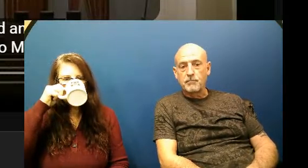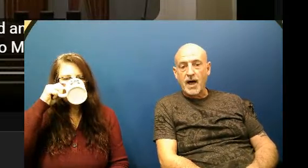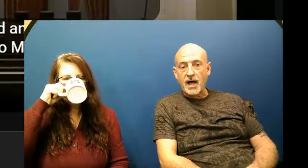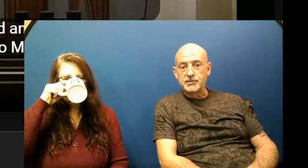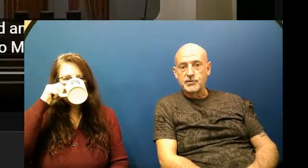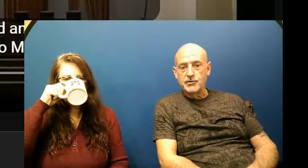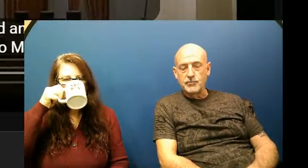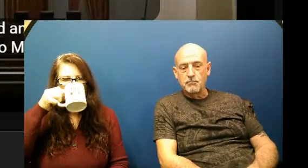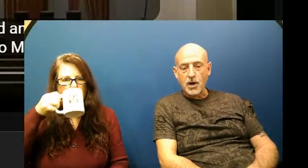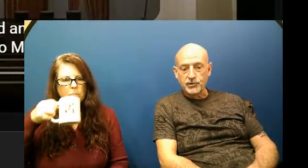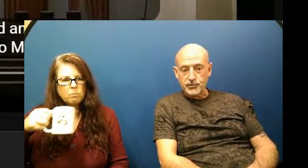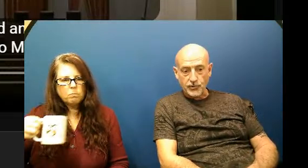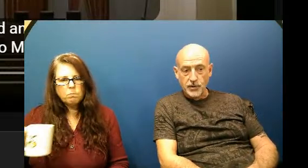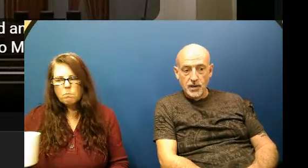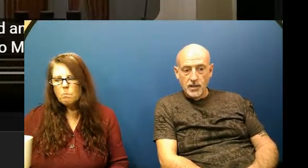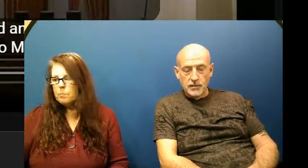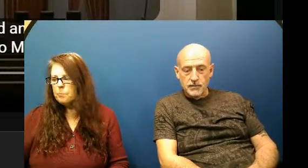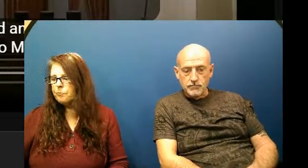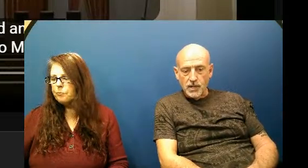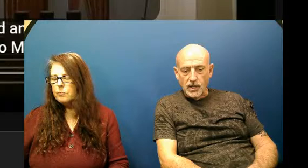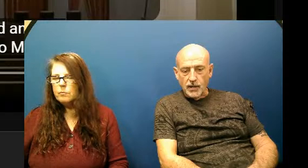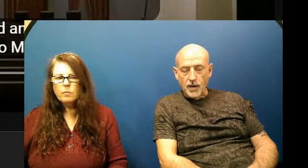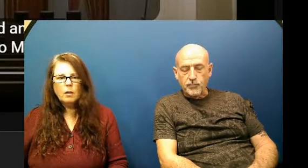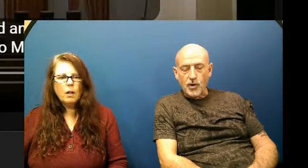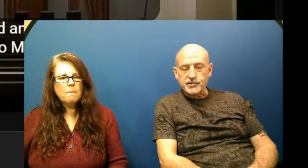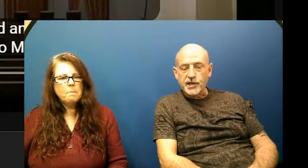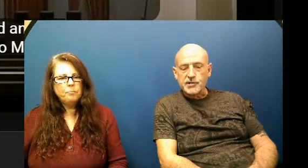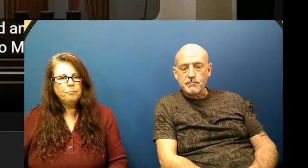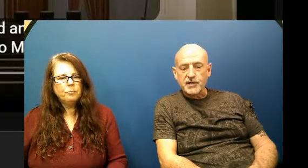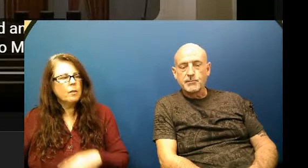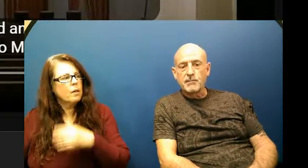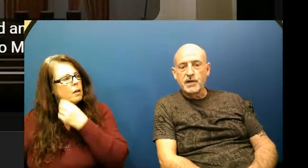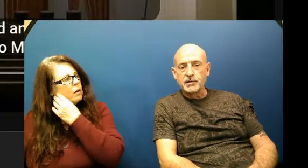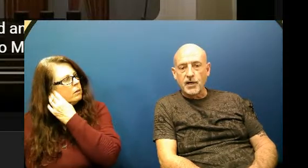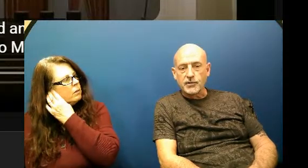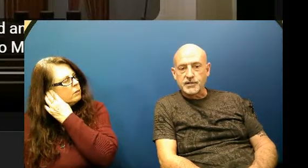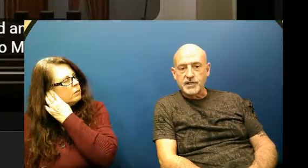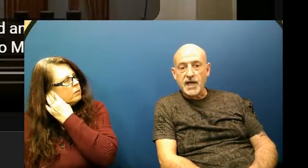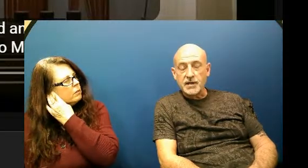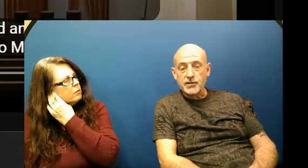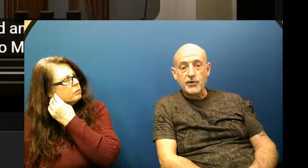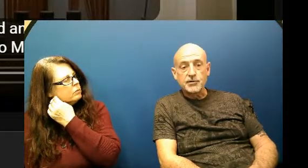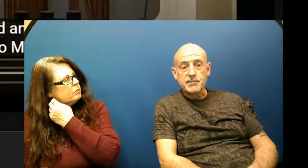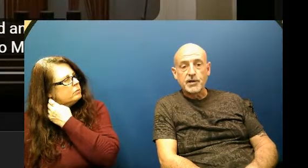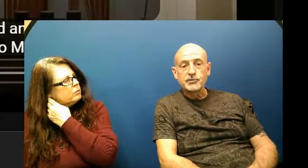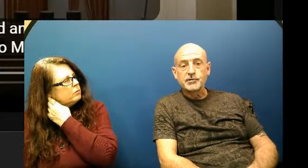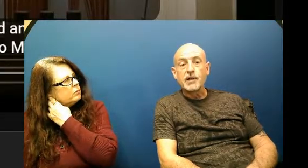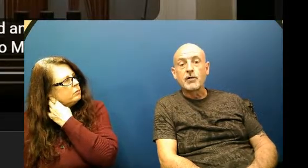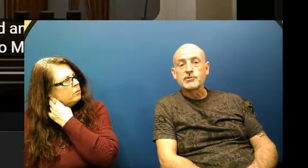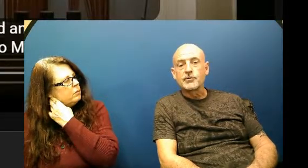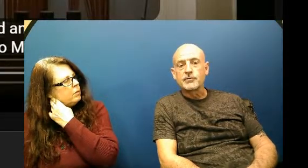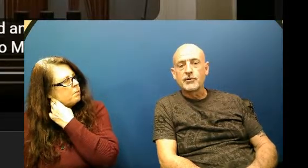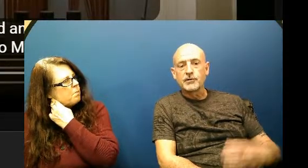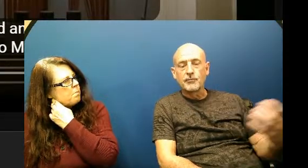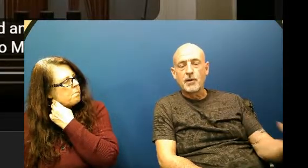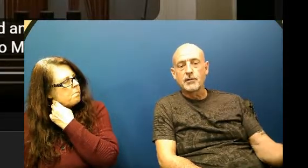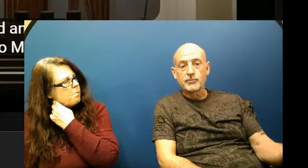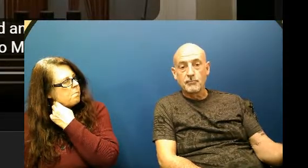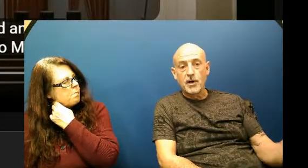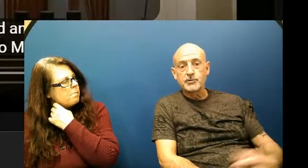to buy to monitor a process that makes them $1 million a day, they're going to spend hundreds of dollars on